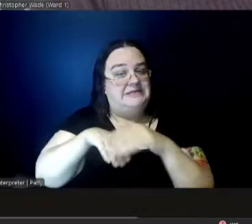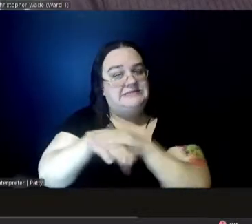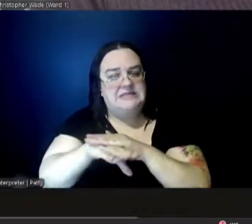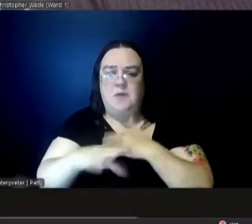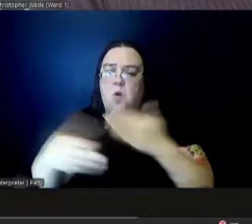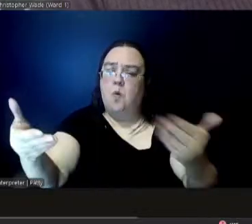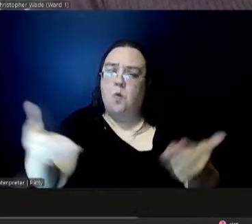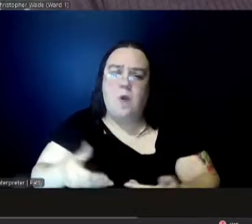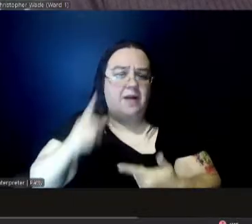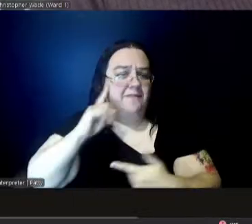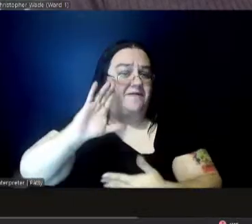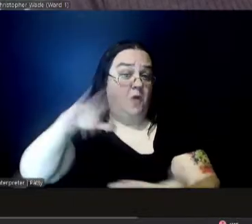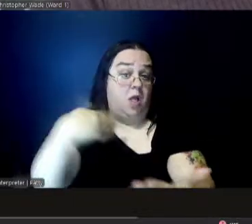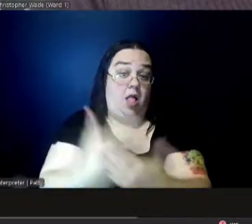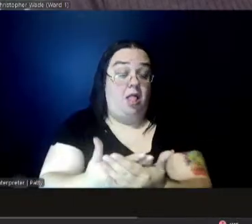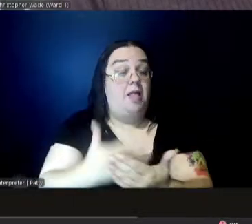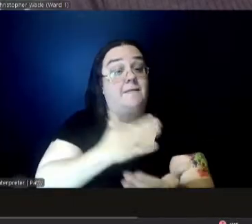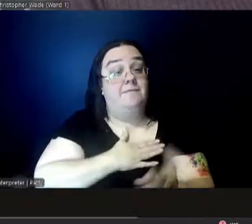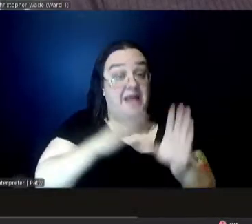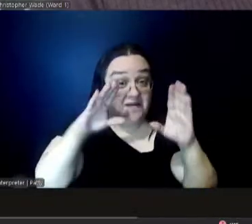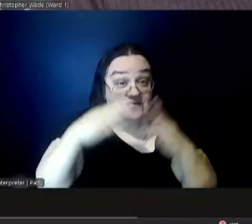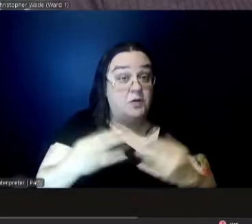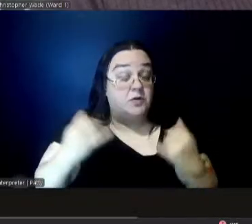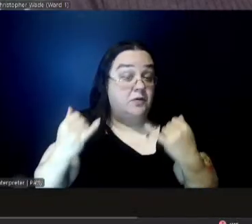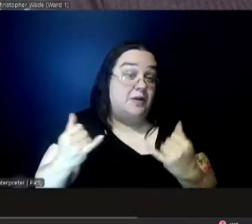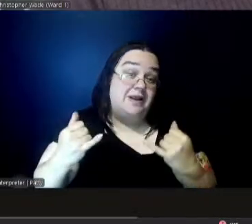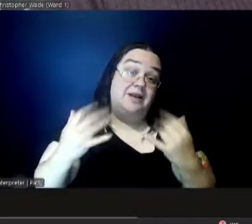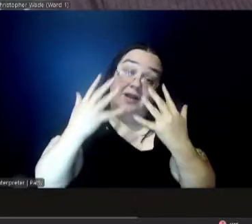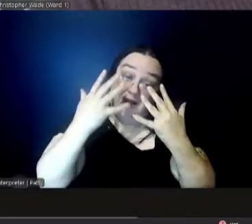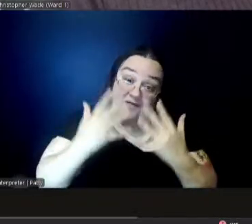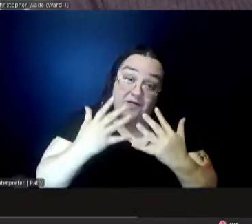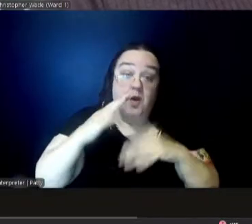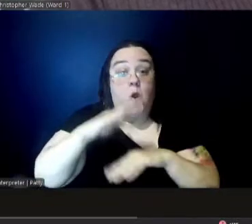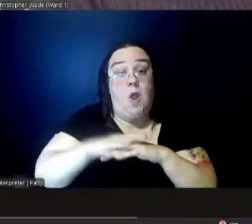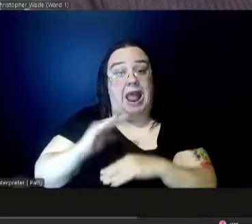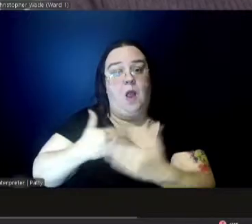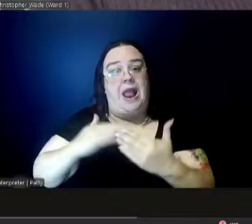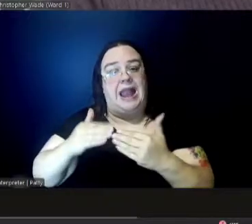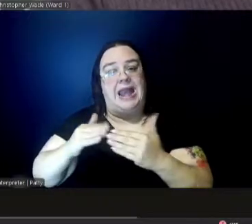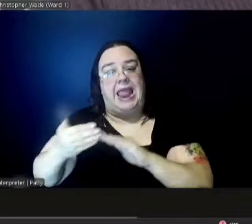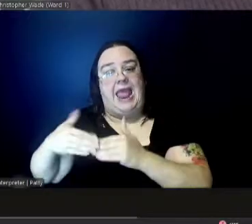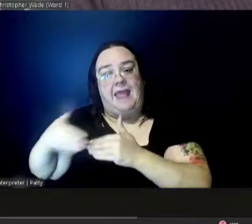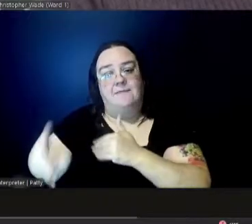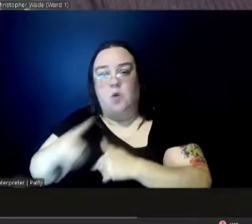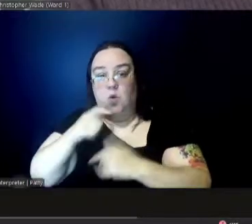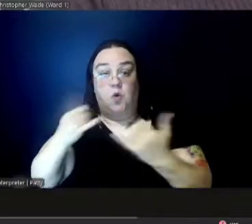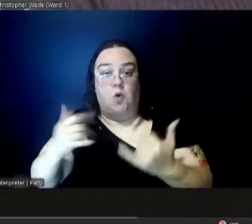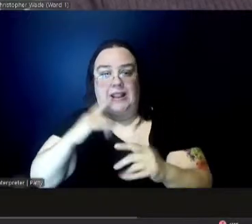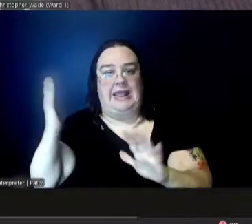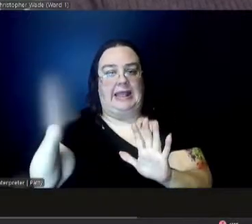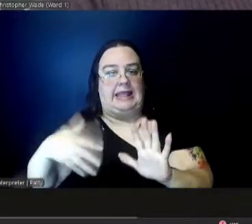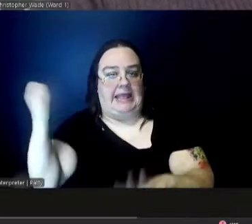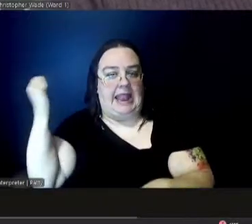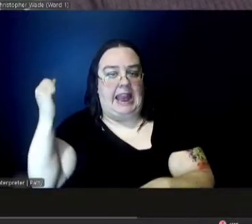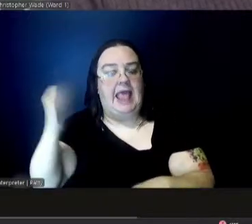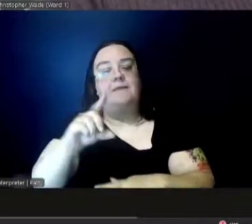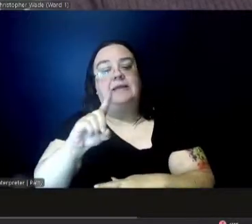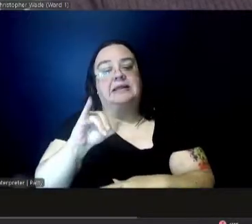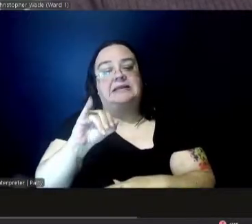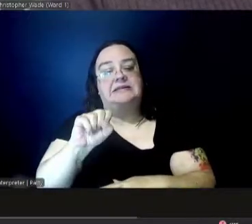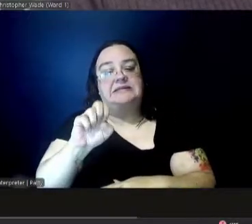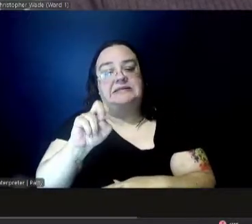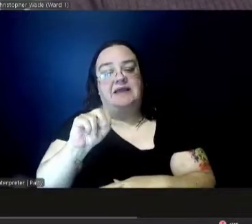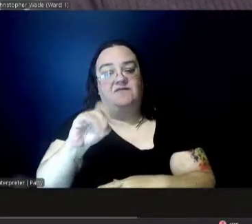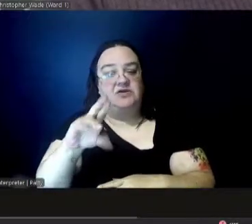everyone. My focus right now, unfortunately, is on our neighbors who are currently being kidnapped, disenfranchised, without employment or